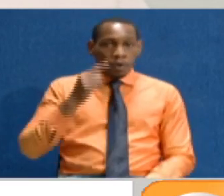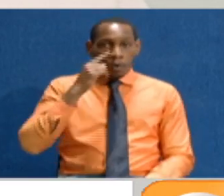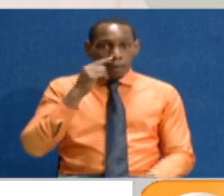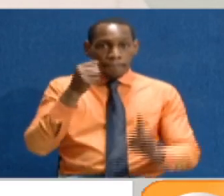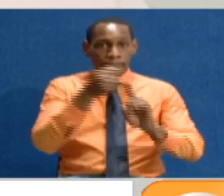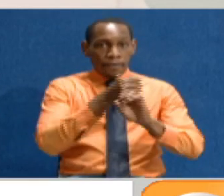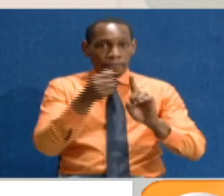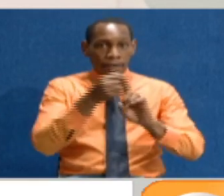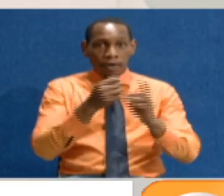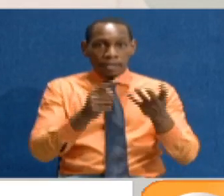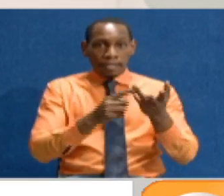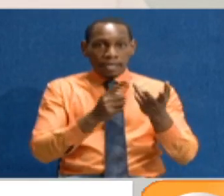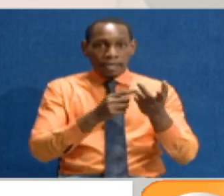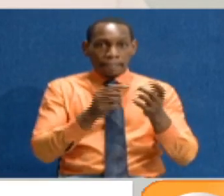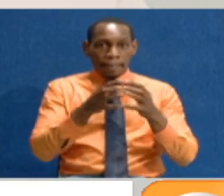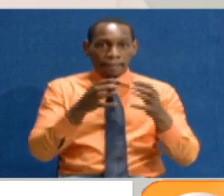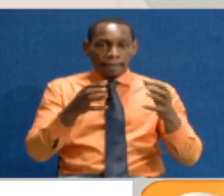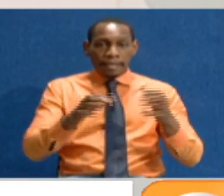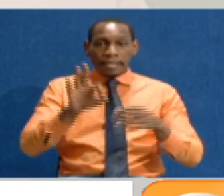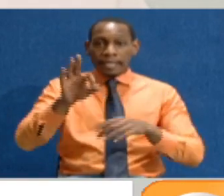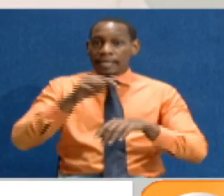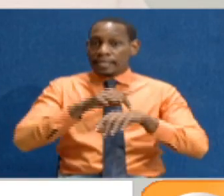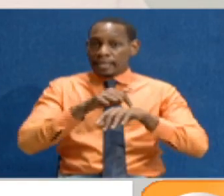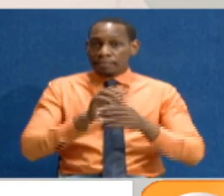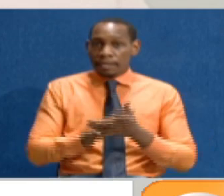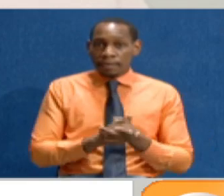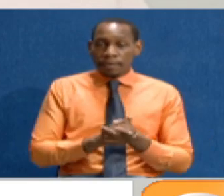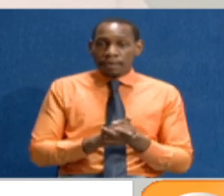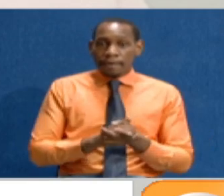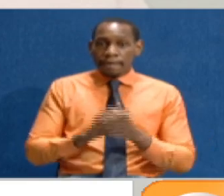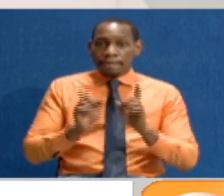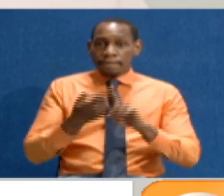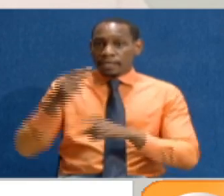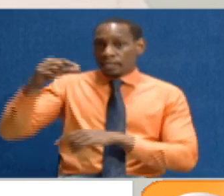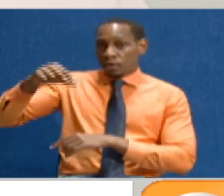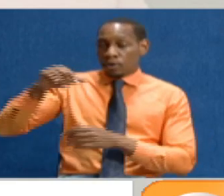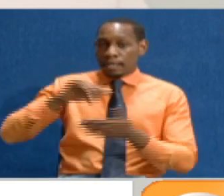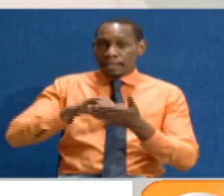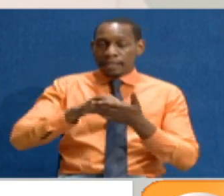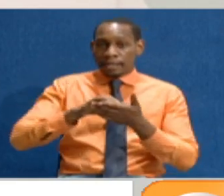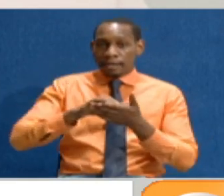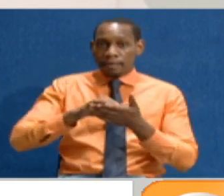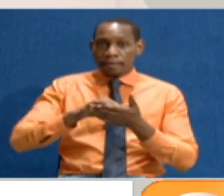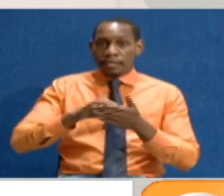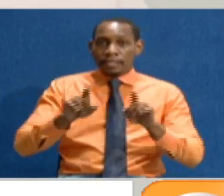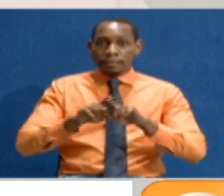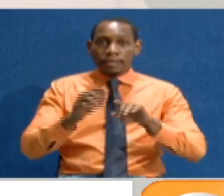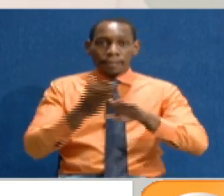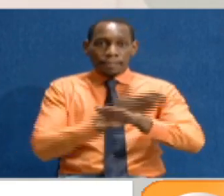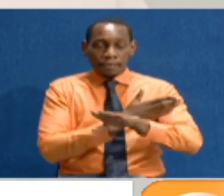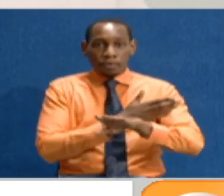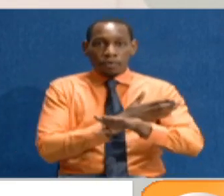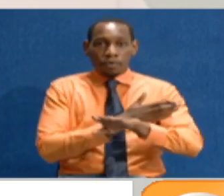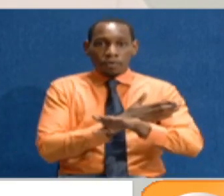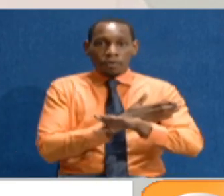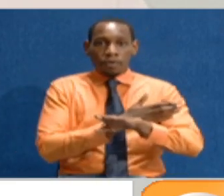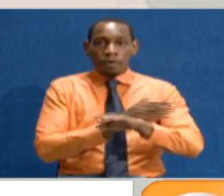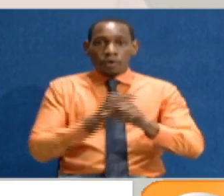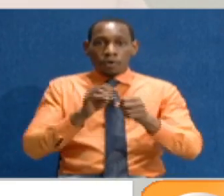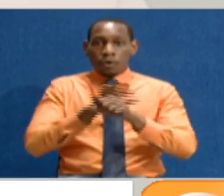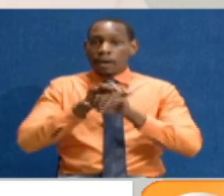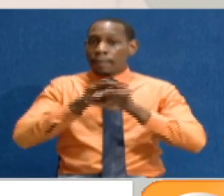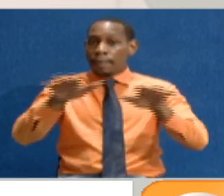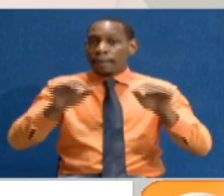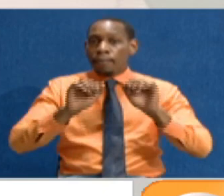domestic violence numbers rose threefold just in the first quarter. That already was even before we were in the thick of the